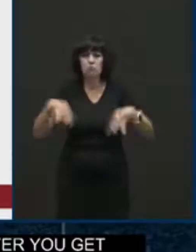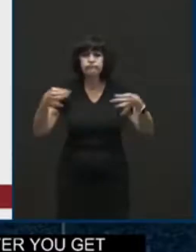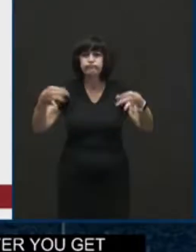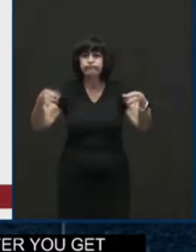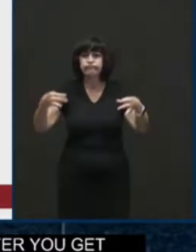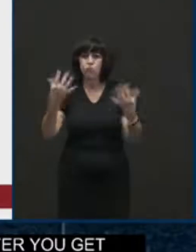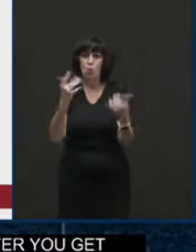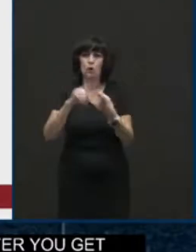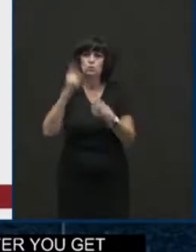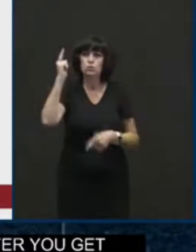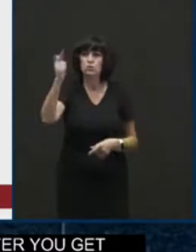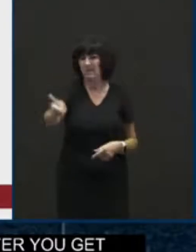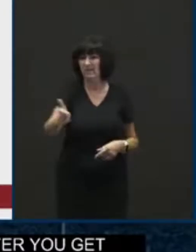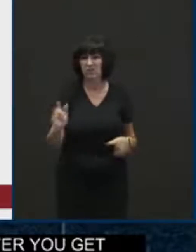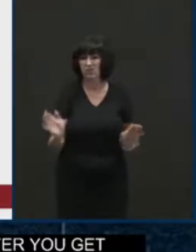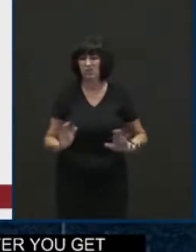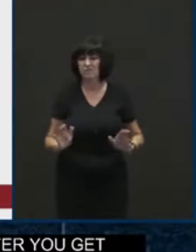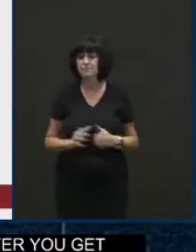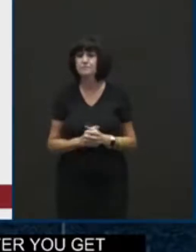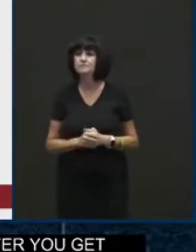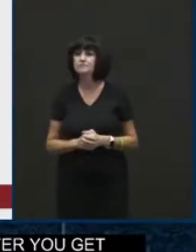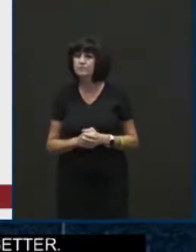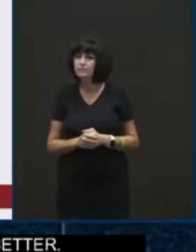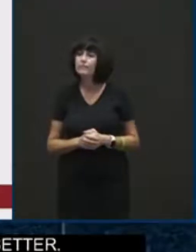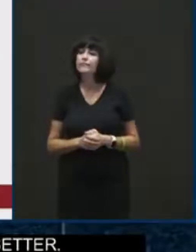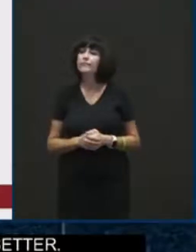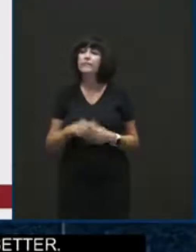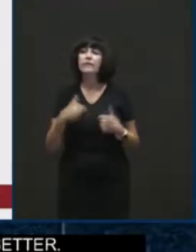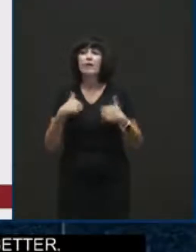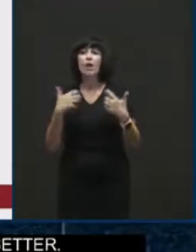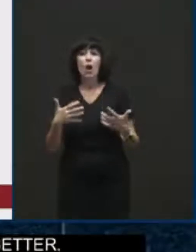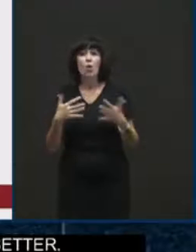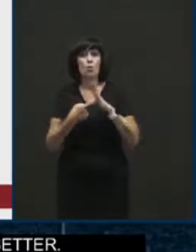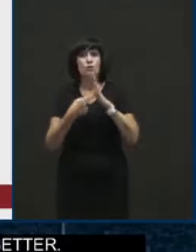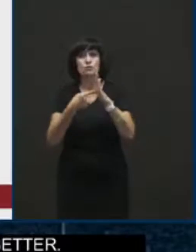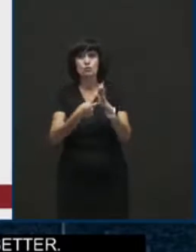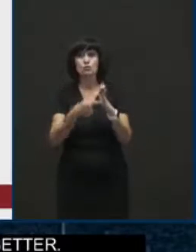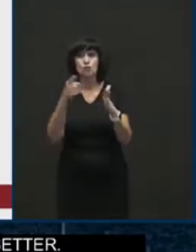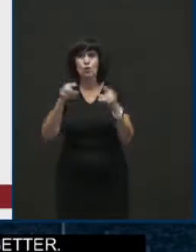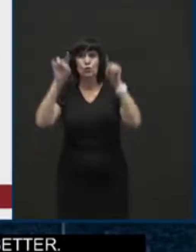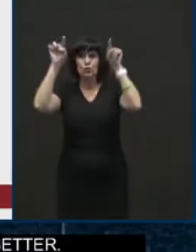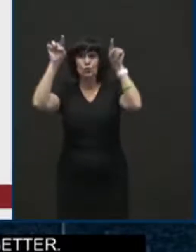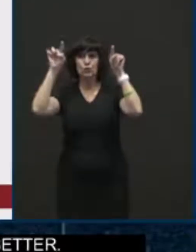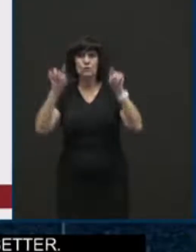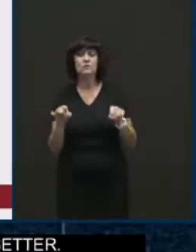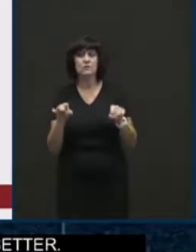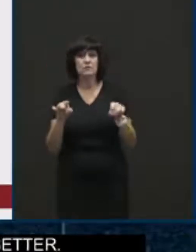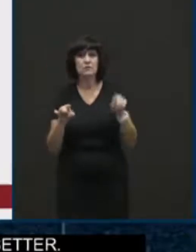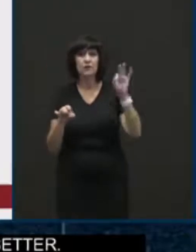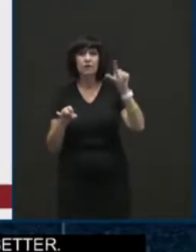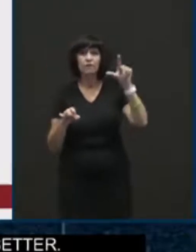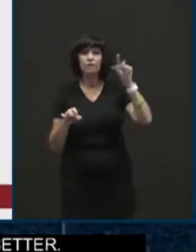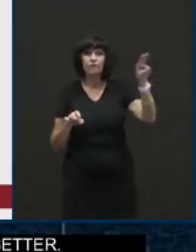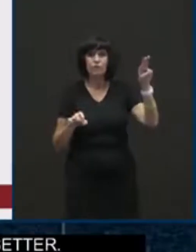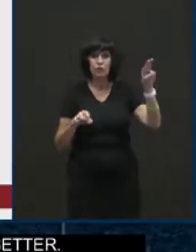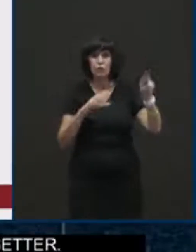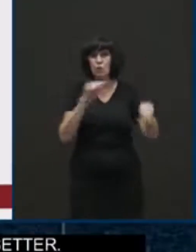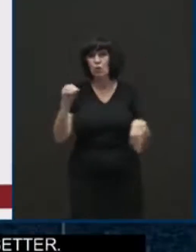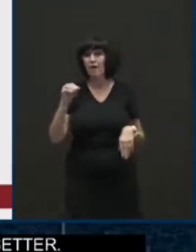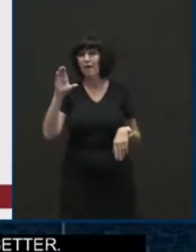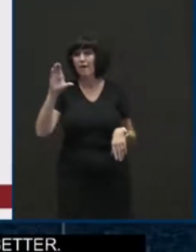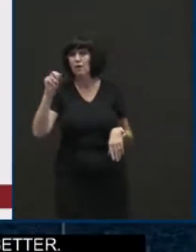between flu or COVID. As we saw in the springtime, it's kind of confusing when you start to